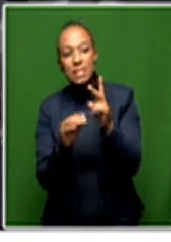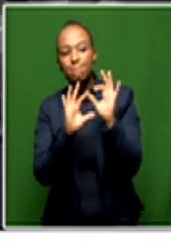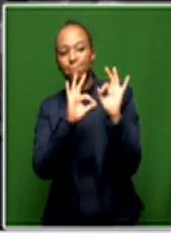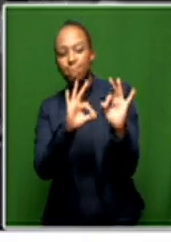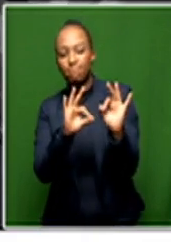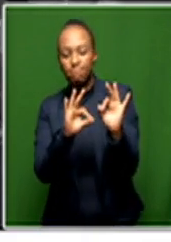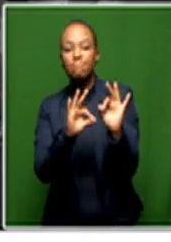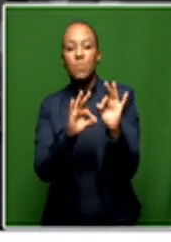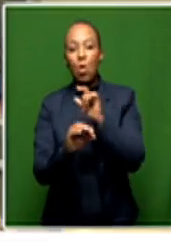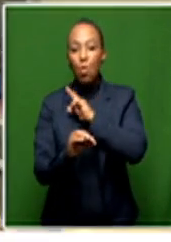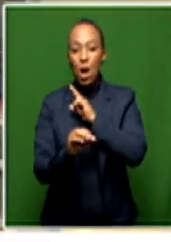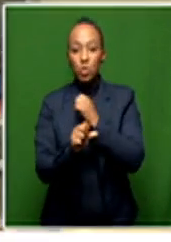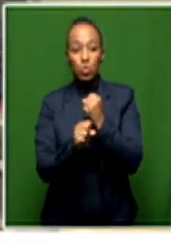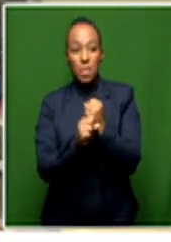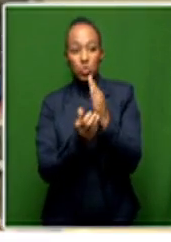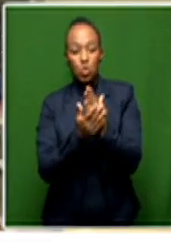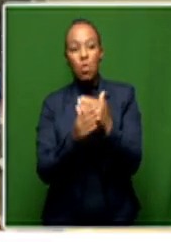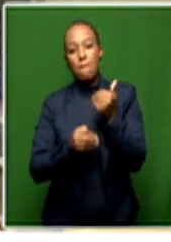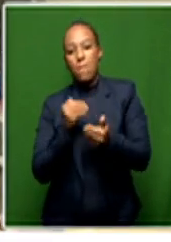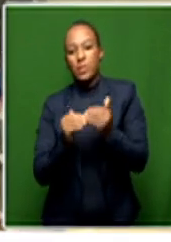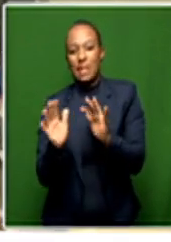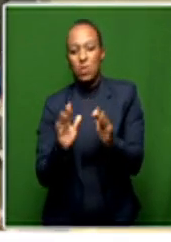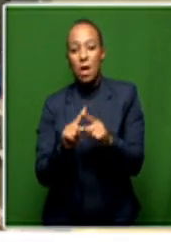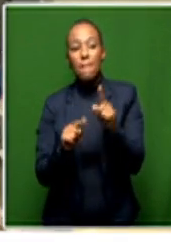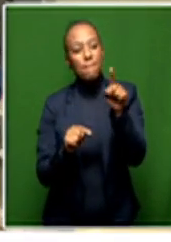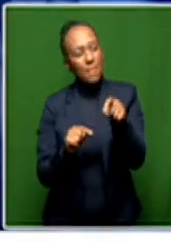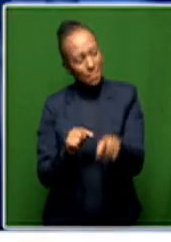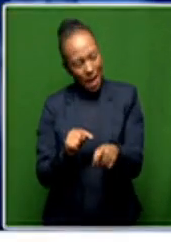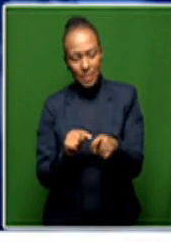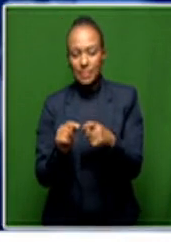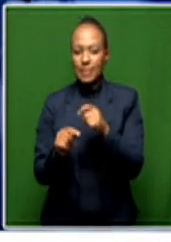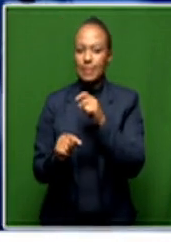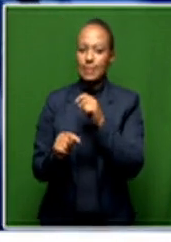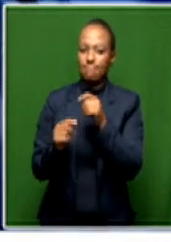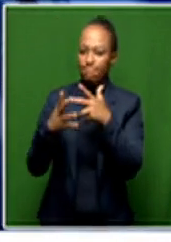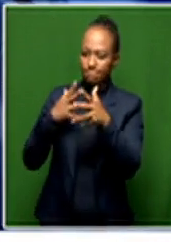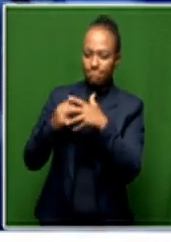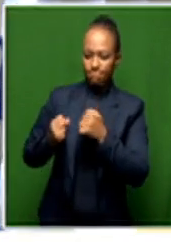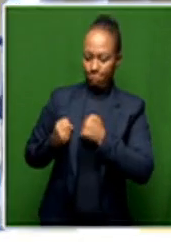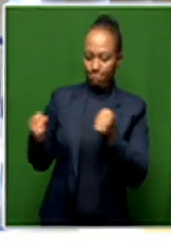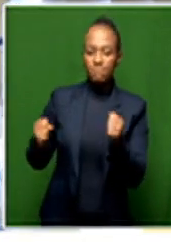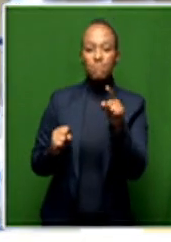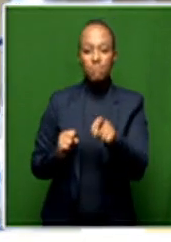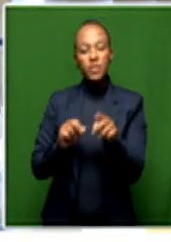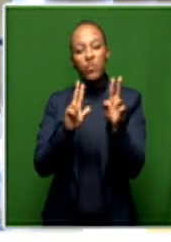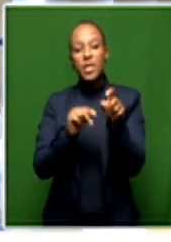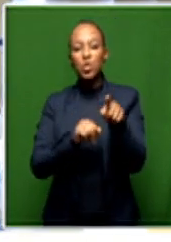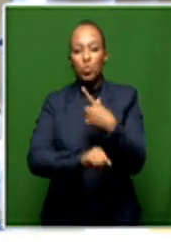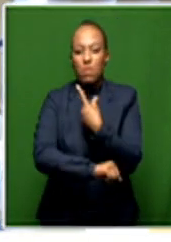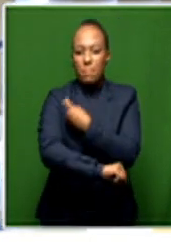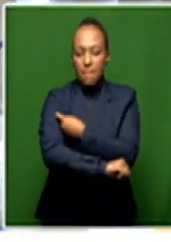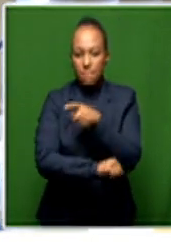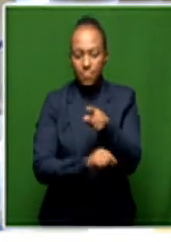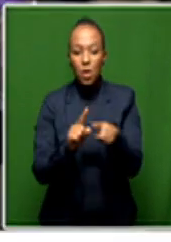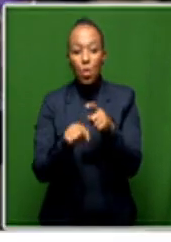name but a few, in order for us to devise a process. But there has to be transparency generally and specifically on this matter. And I think that when